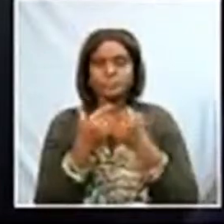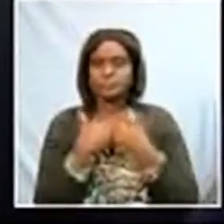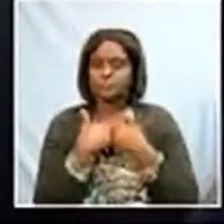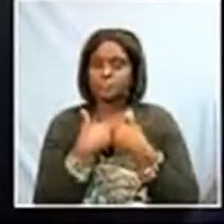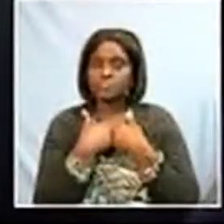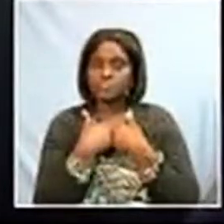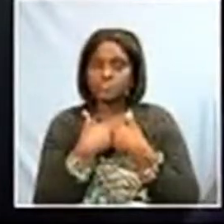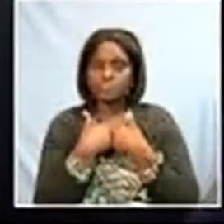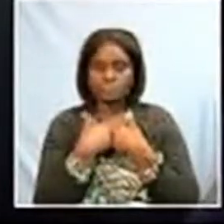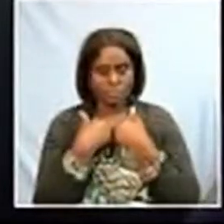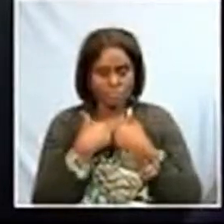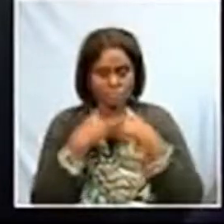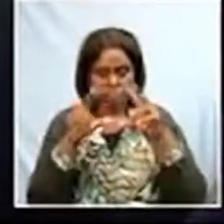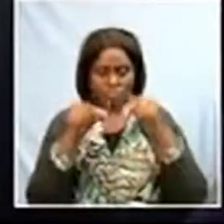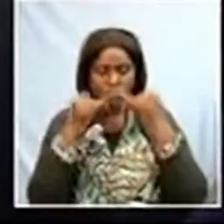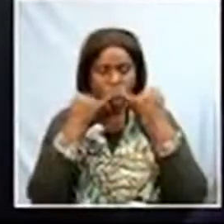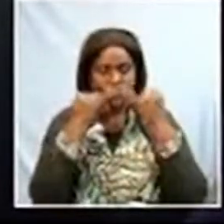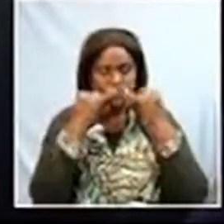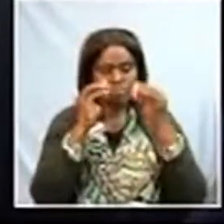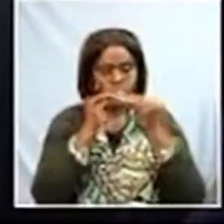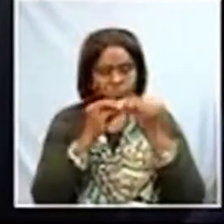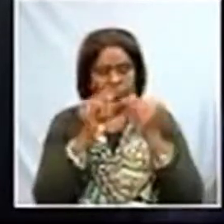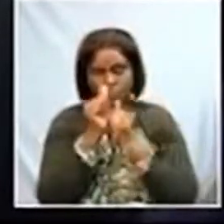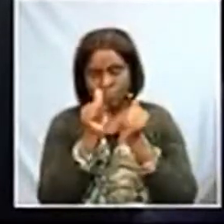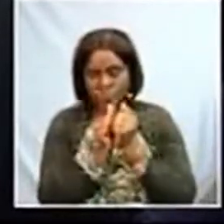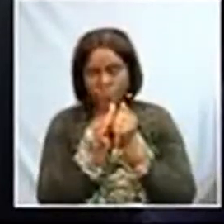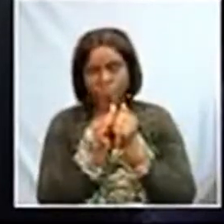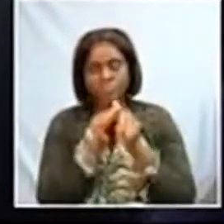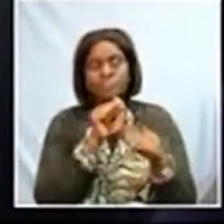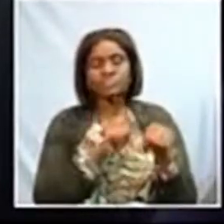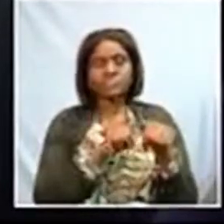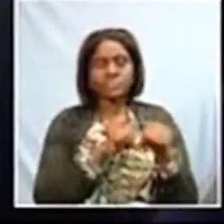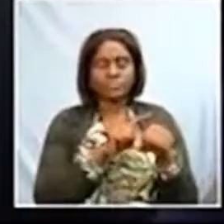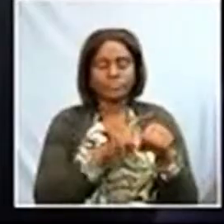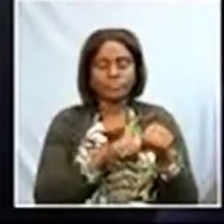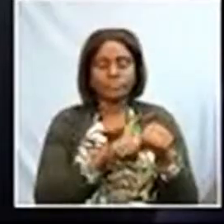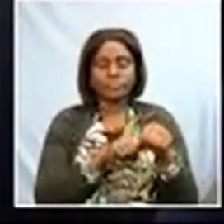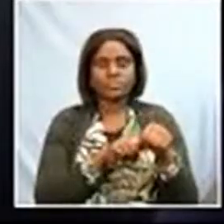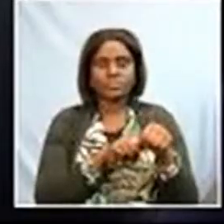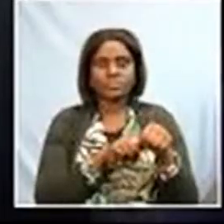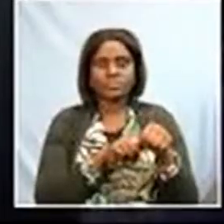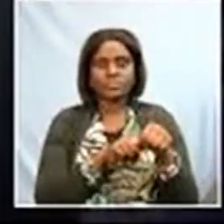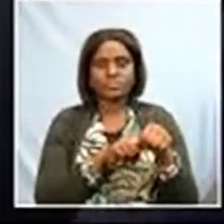there is no information about the defects liability period,